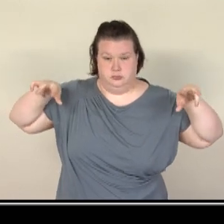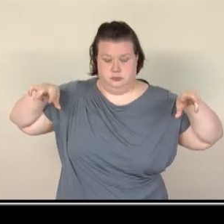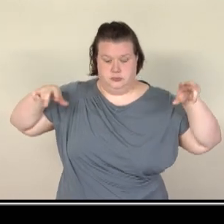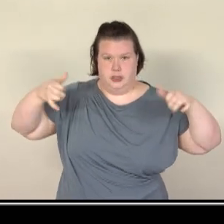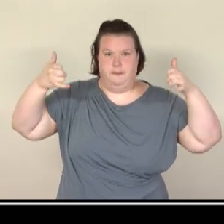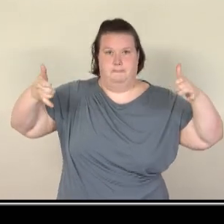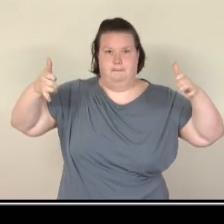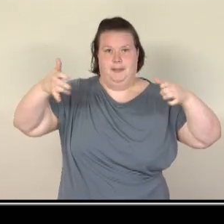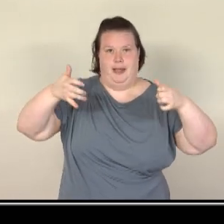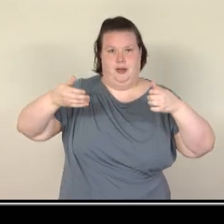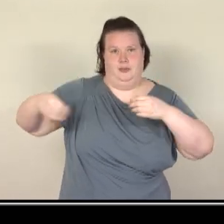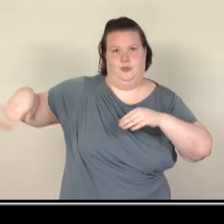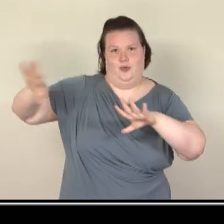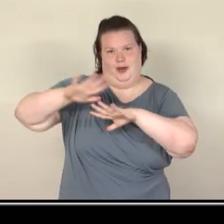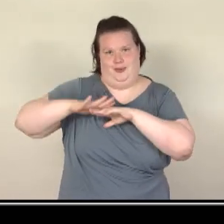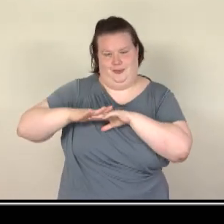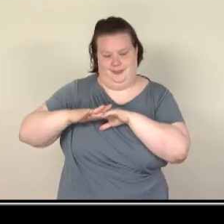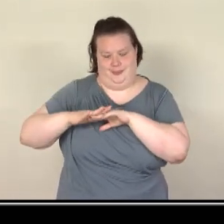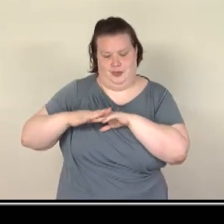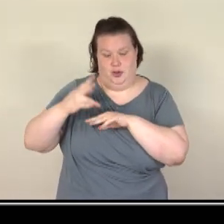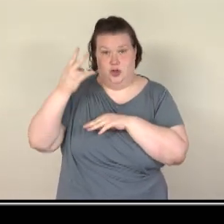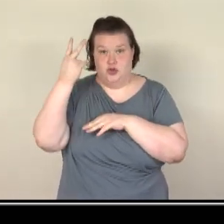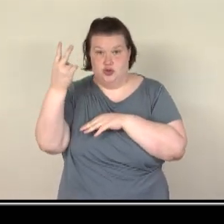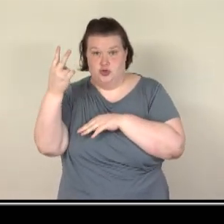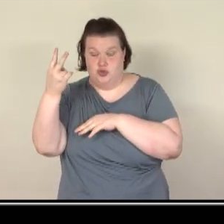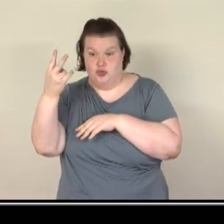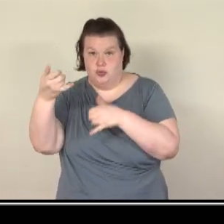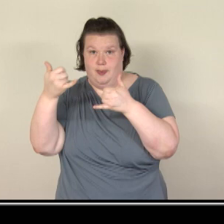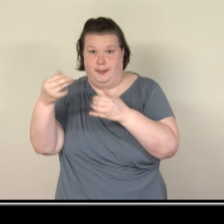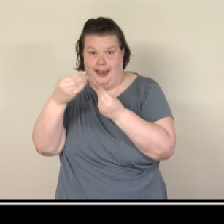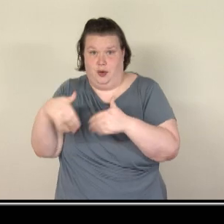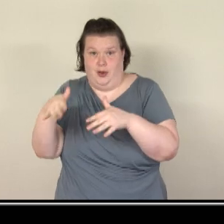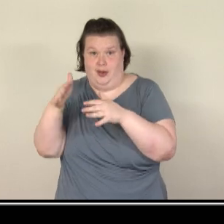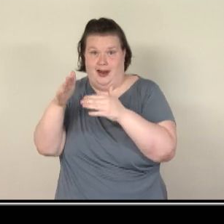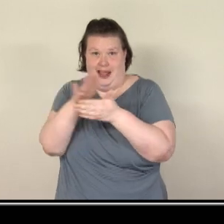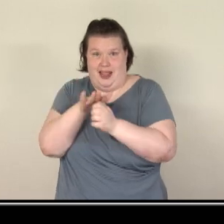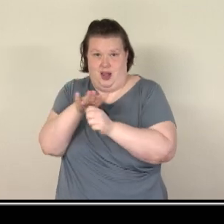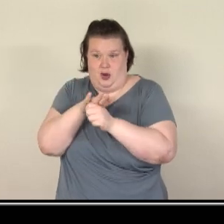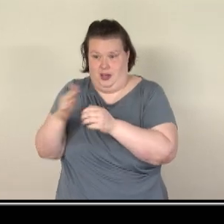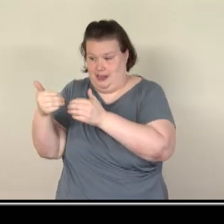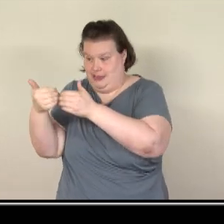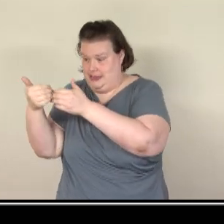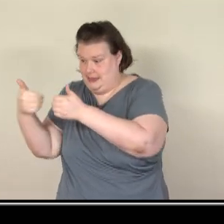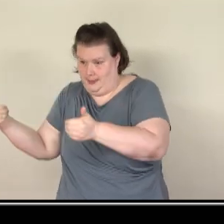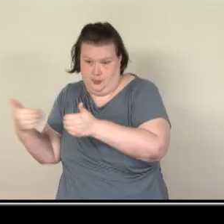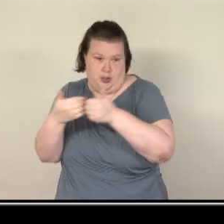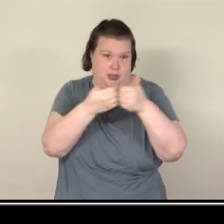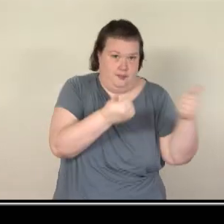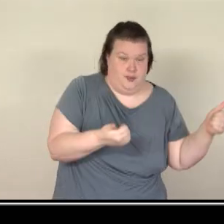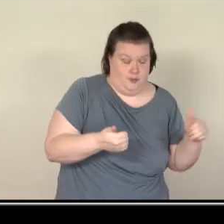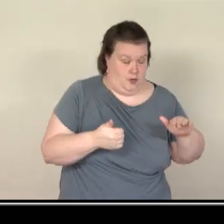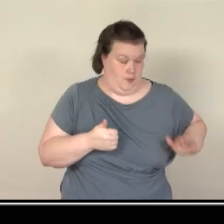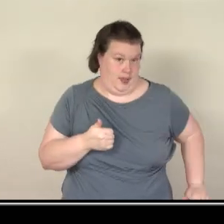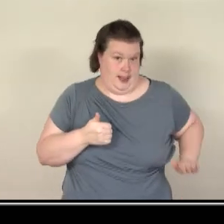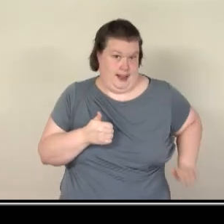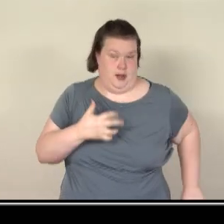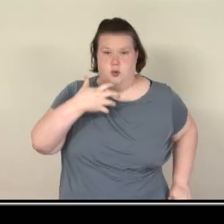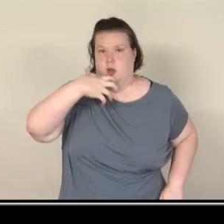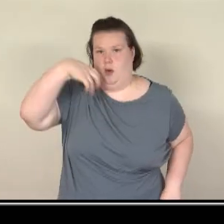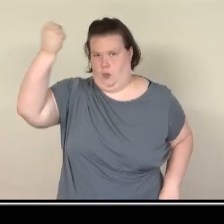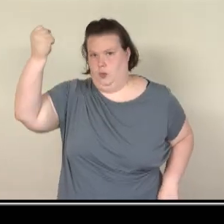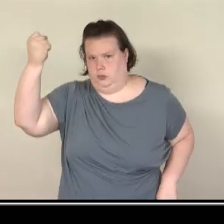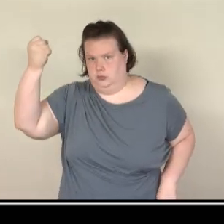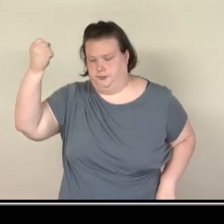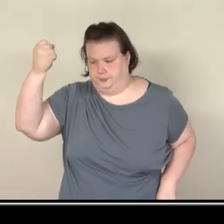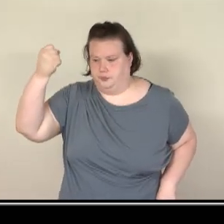the playgrounds. And so we have actually 2 separate playground areas for the littles and for the olders. That was a really big discussion with